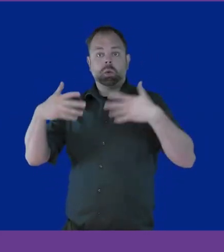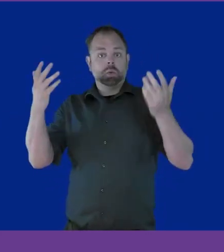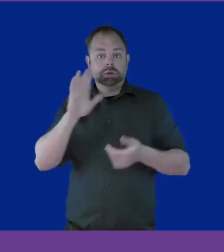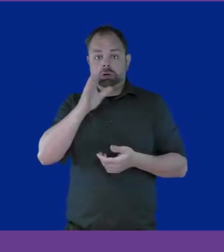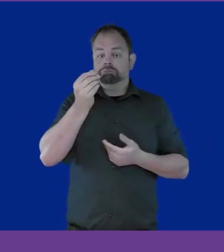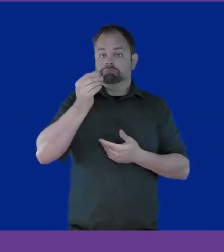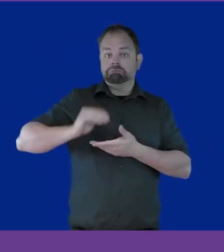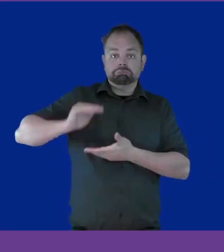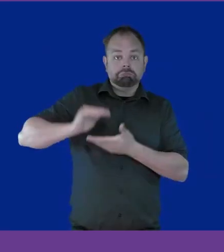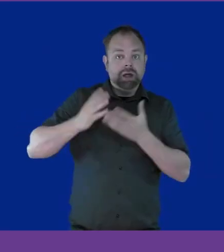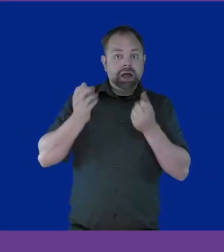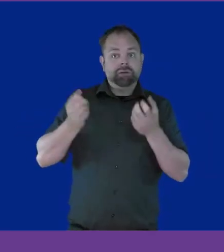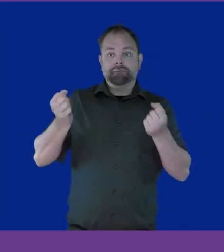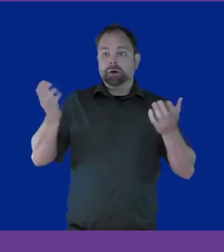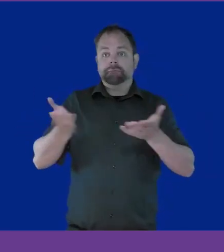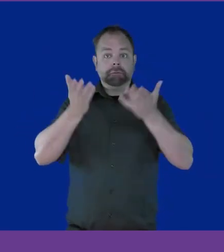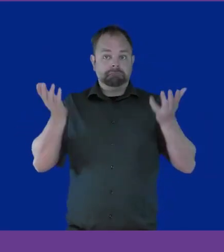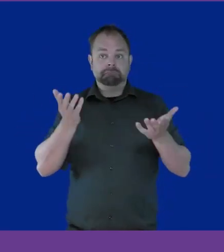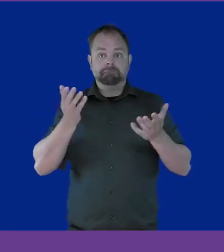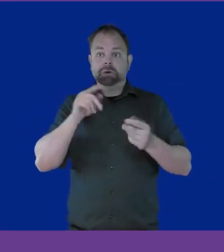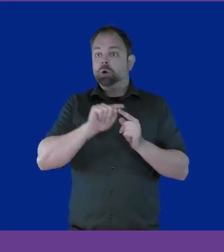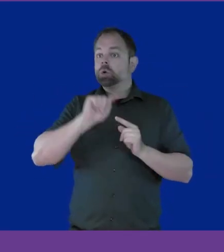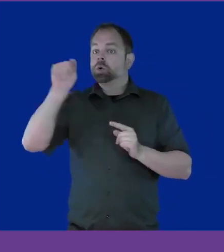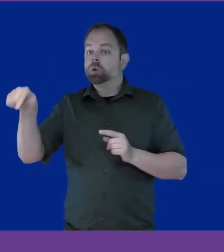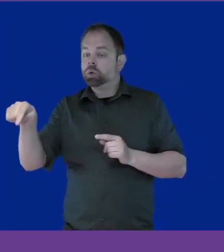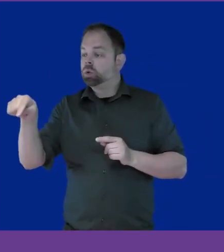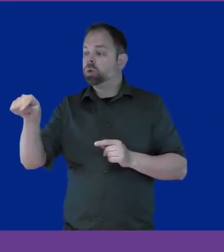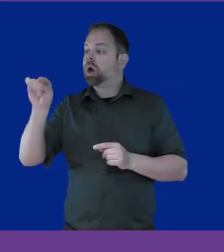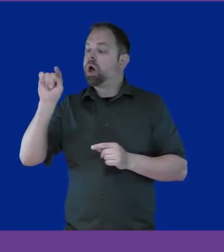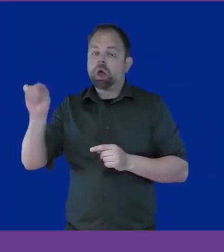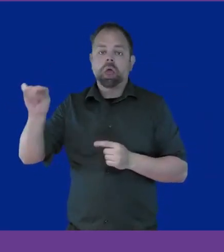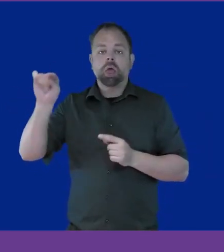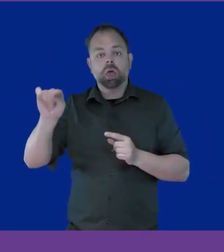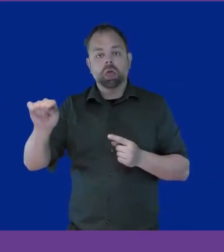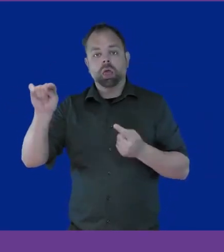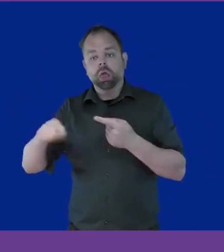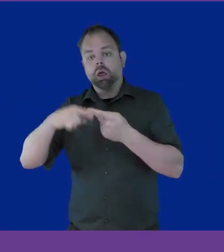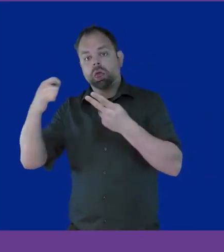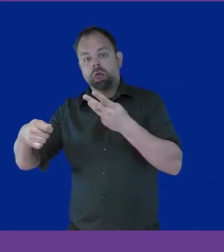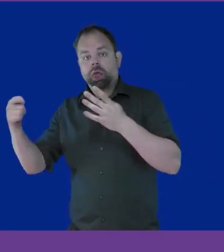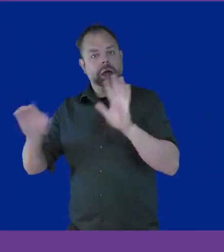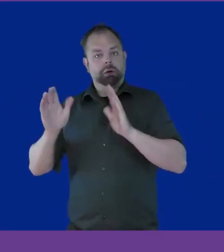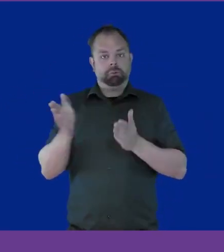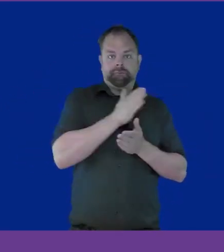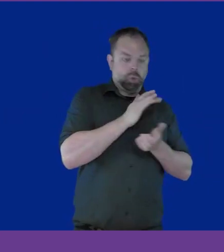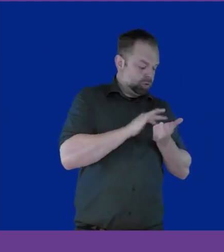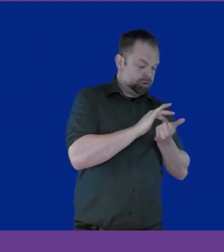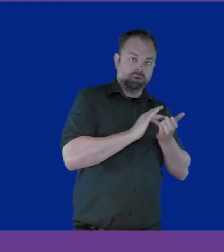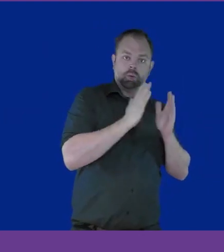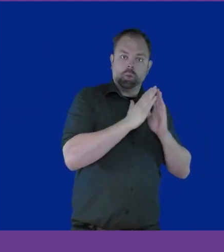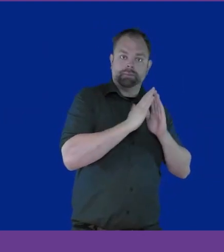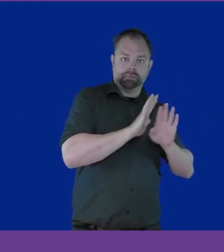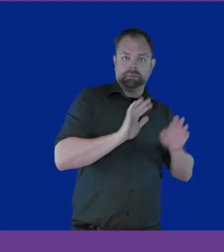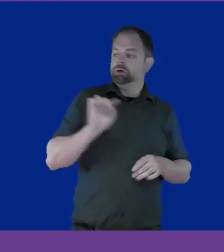the e-banking itself, which we do with a broad variety of devices, has to be